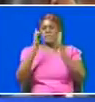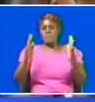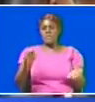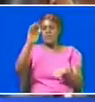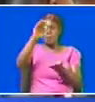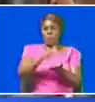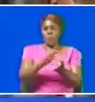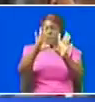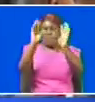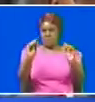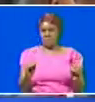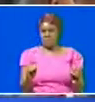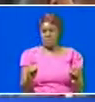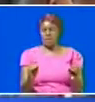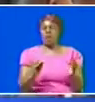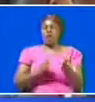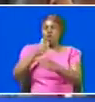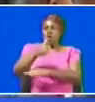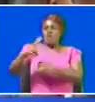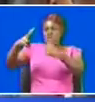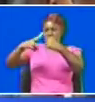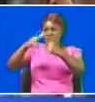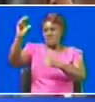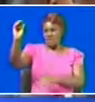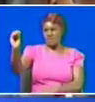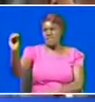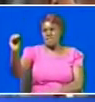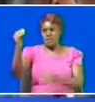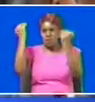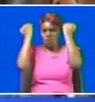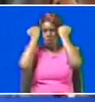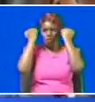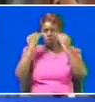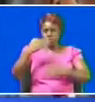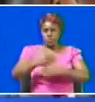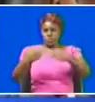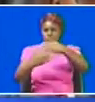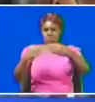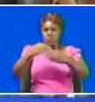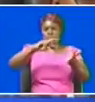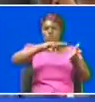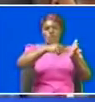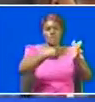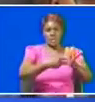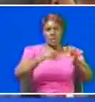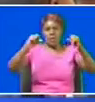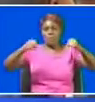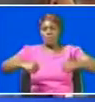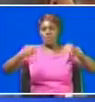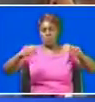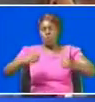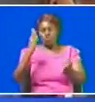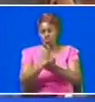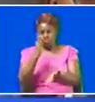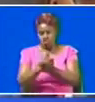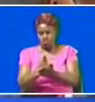cuts is that more than 70 court construction projects will without doubt